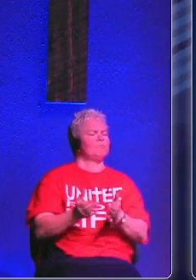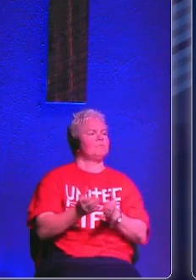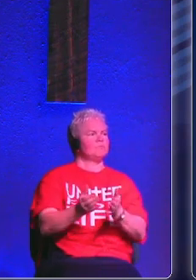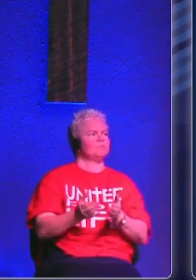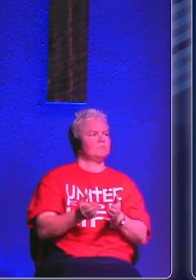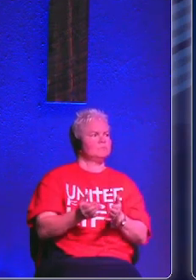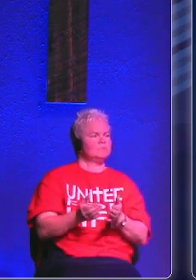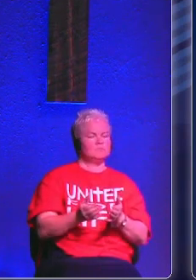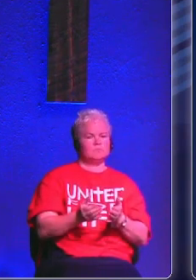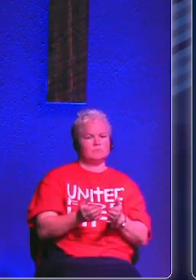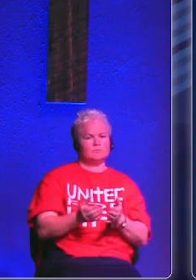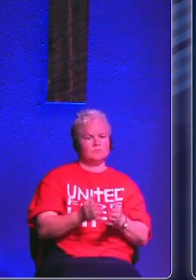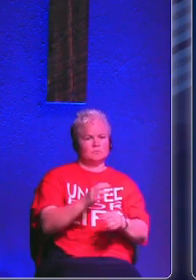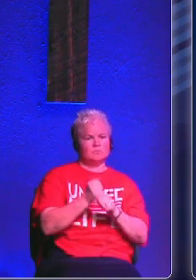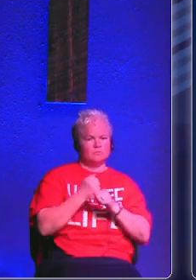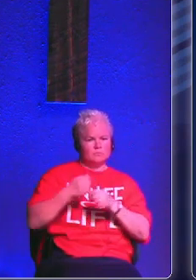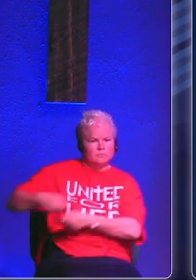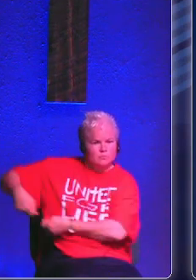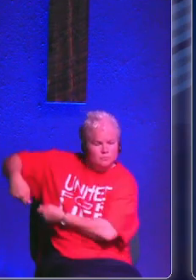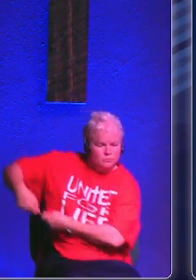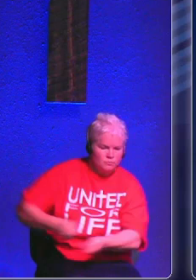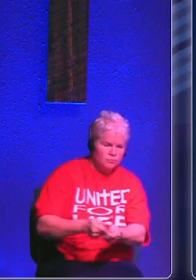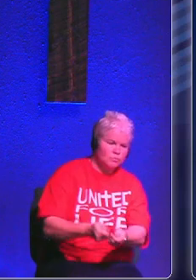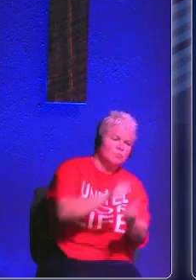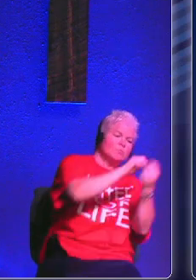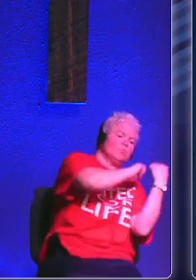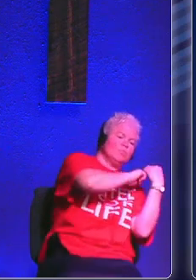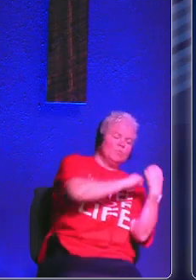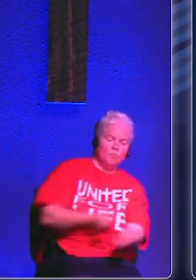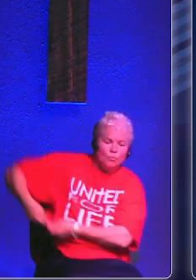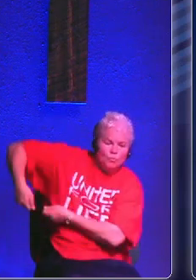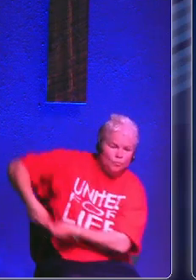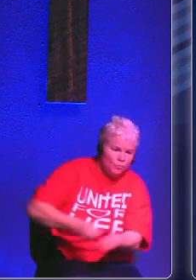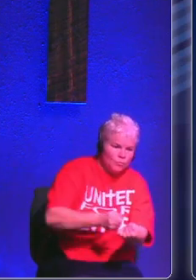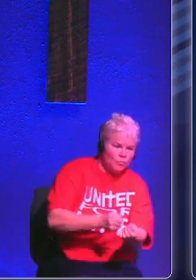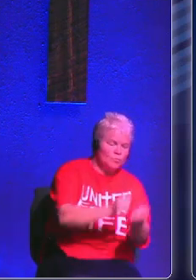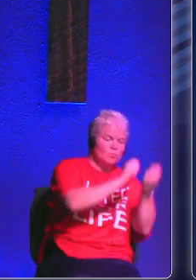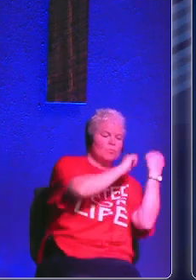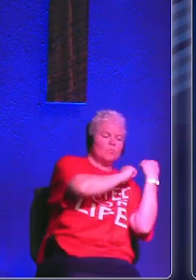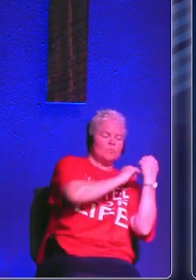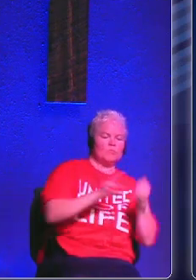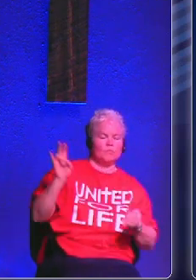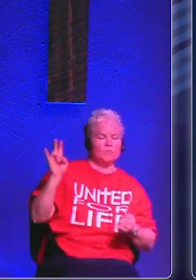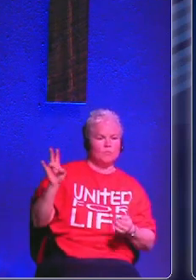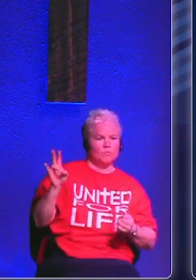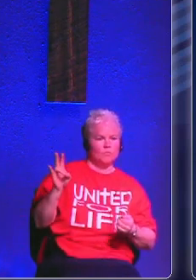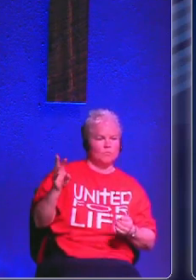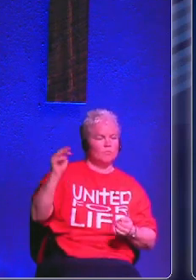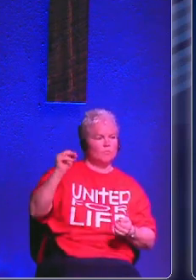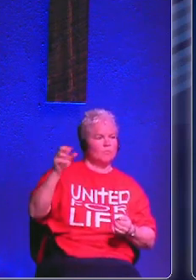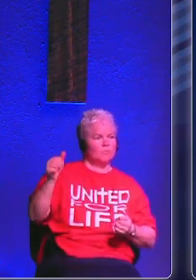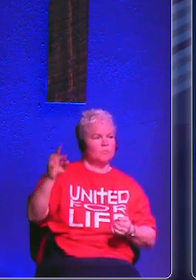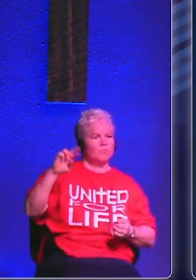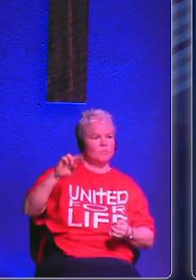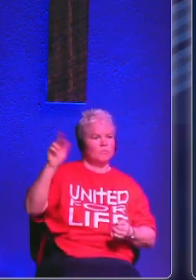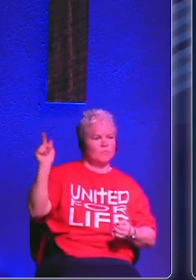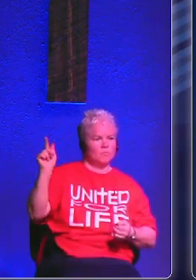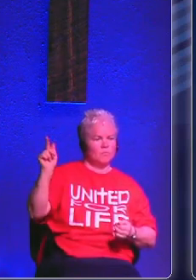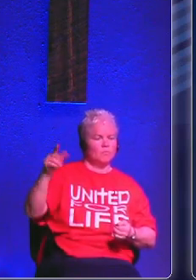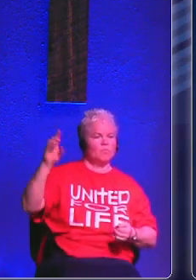goodness sakes? To shovel. What? It was before 7, I know that. Mark, were you here